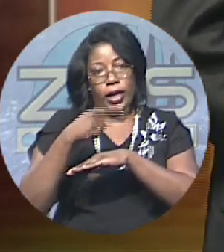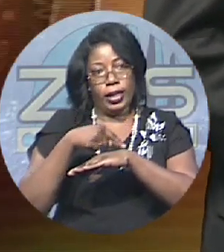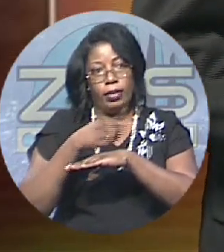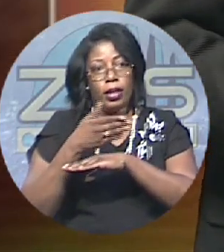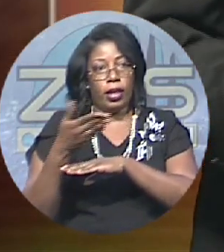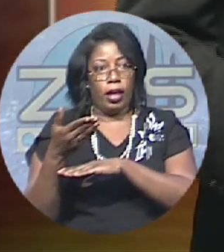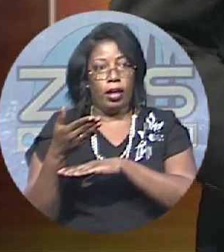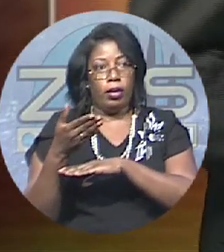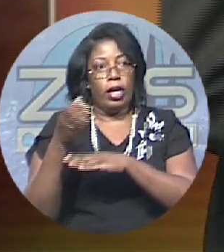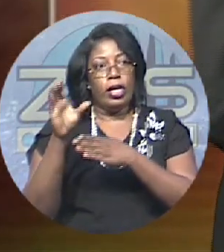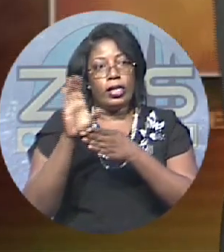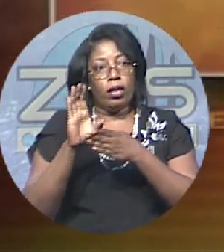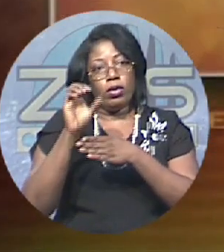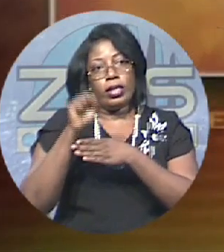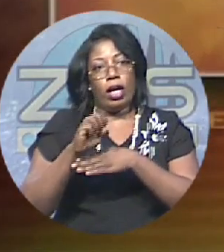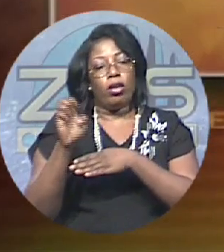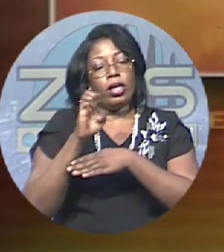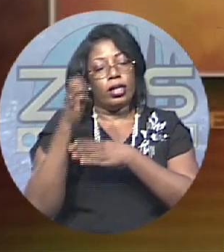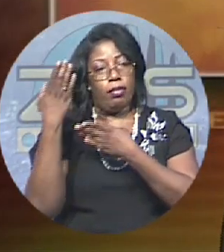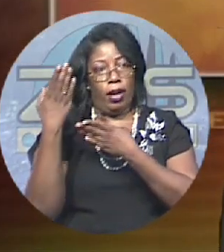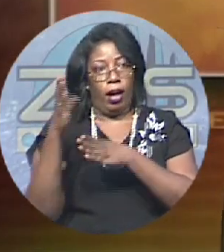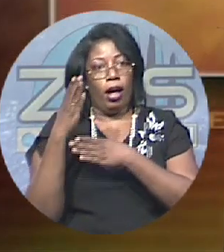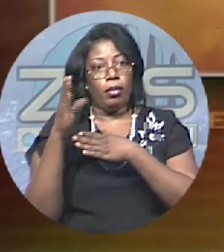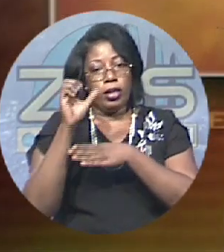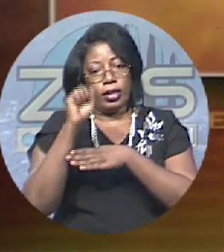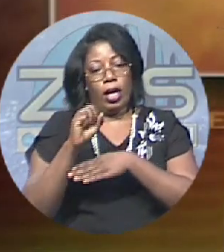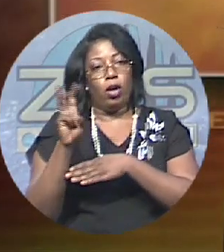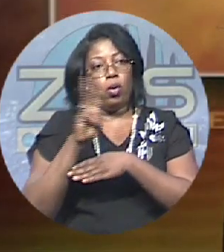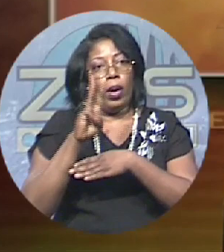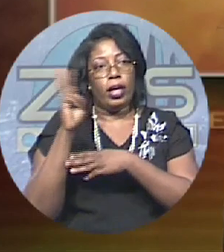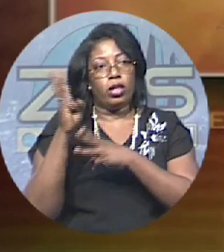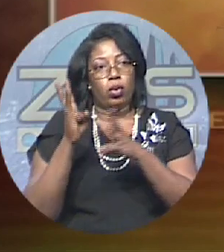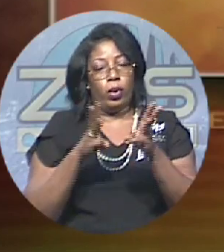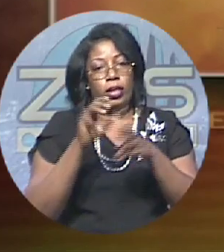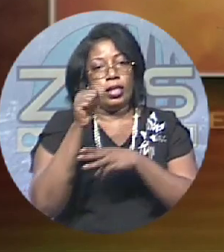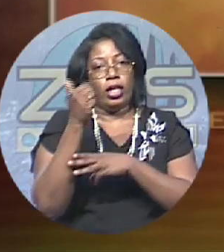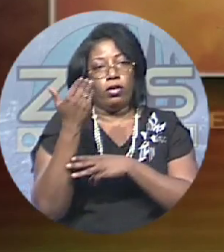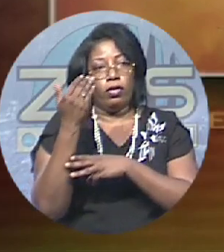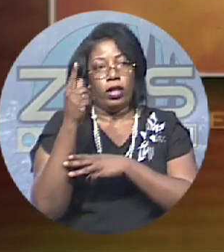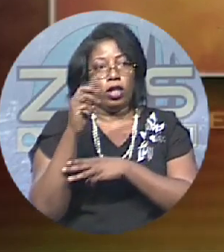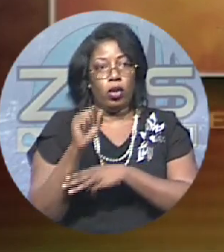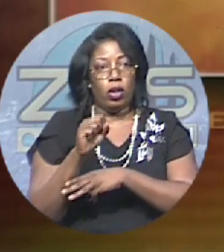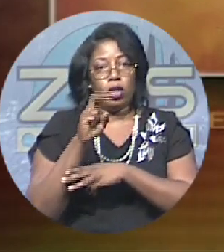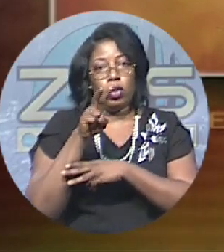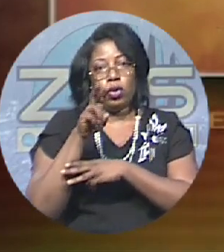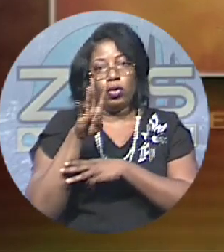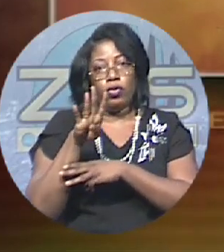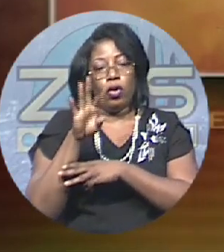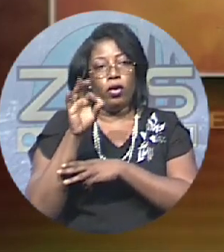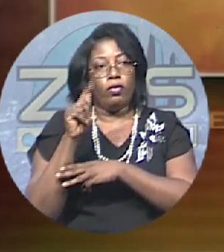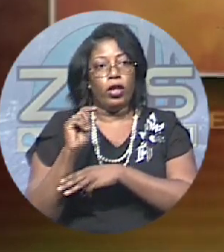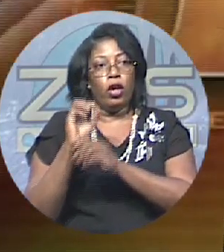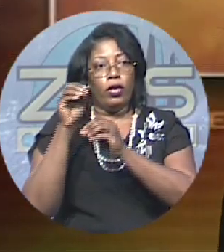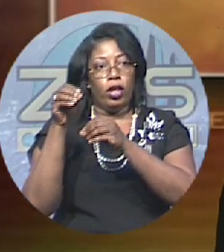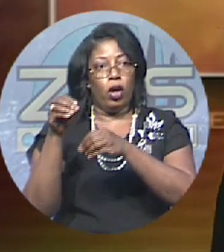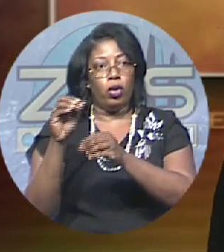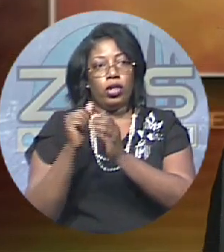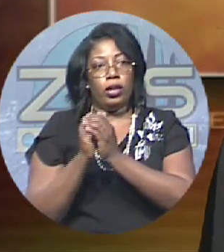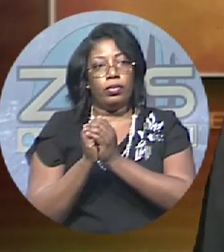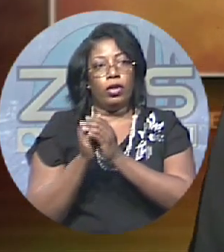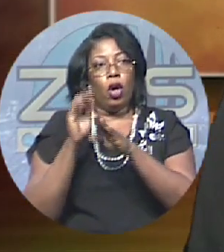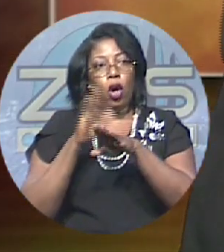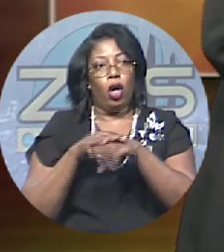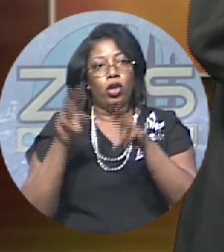the afternoon. For the Central and Southeastern Islands, southwest winds 10 to 15 knots, wave heights 2 to 4 feet over the ocean. And